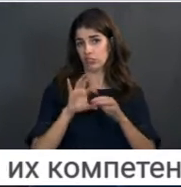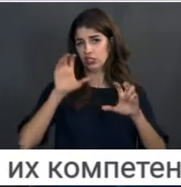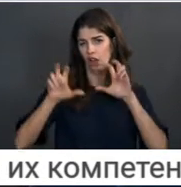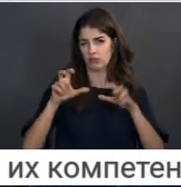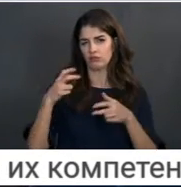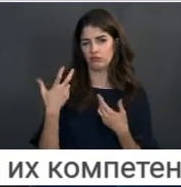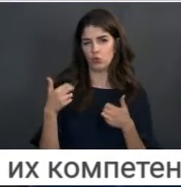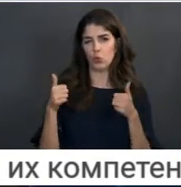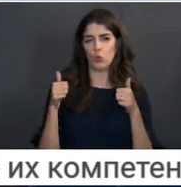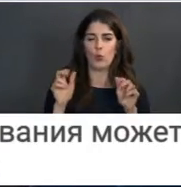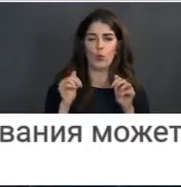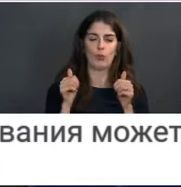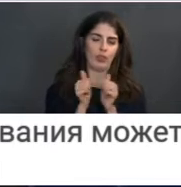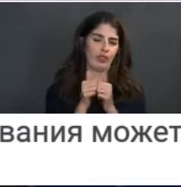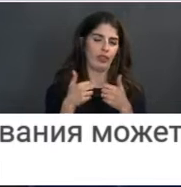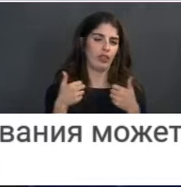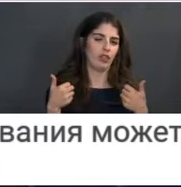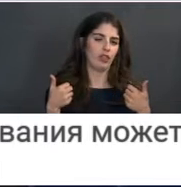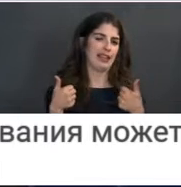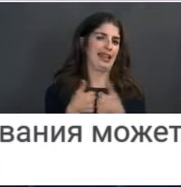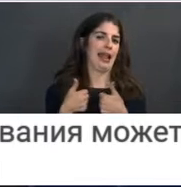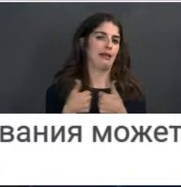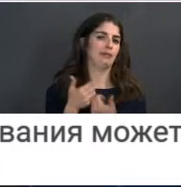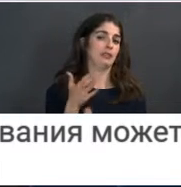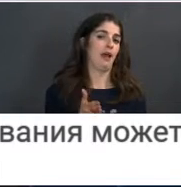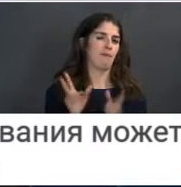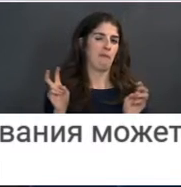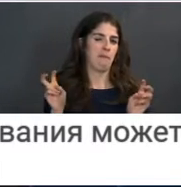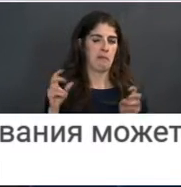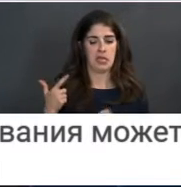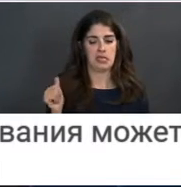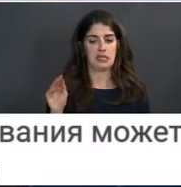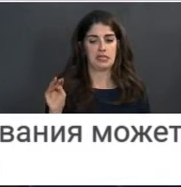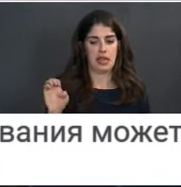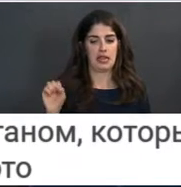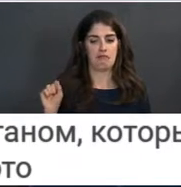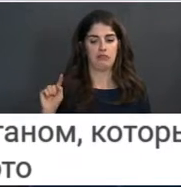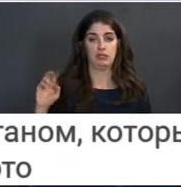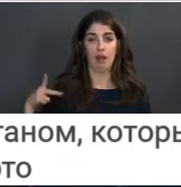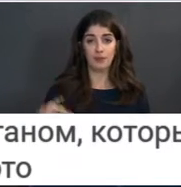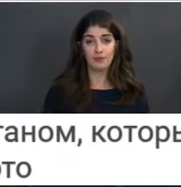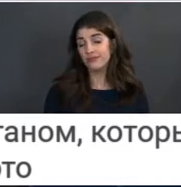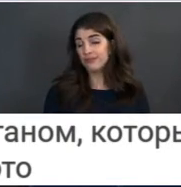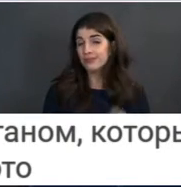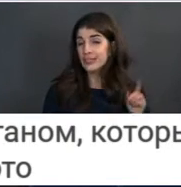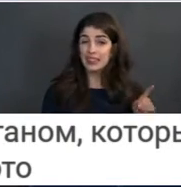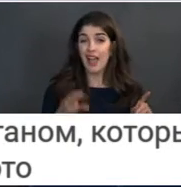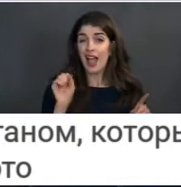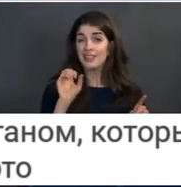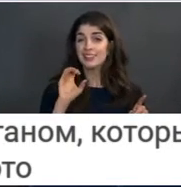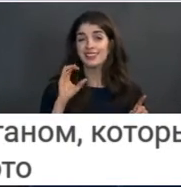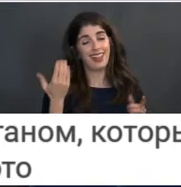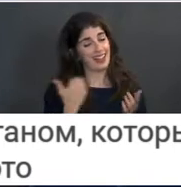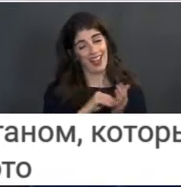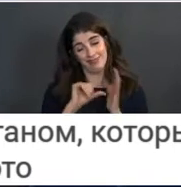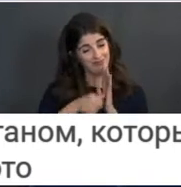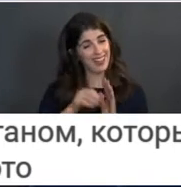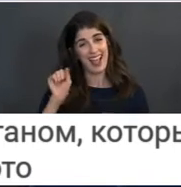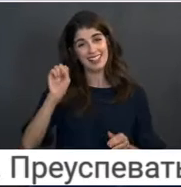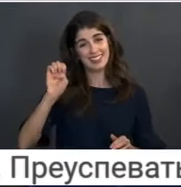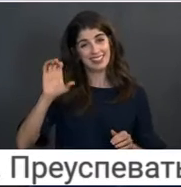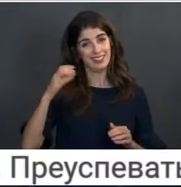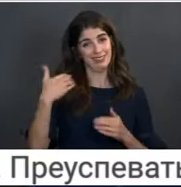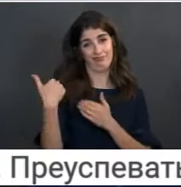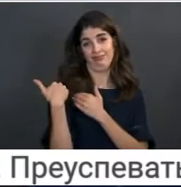their purview at this point in time. And I guess part of our education can be conveying to people that the SEC is the regulatory body that would